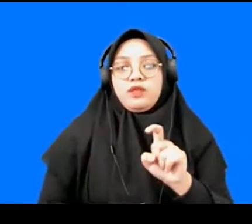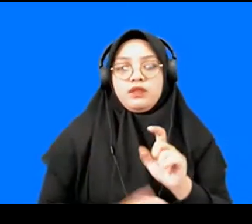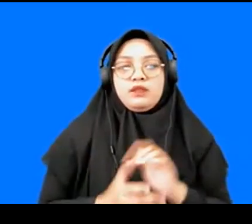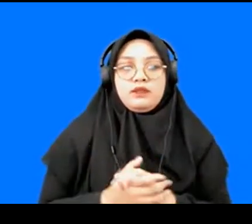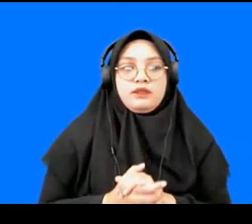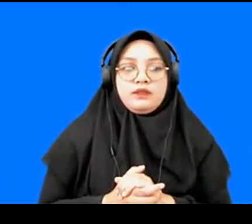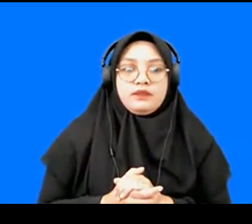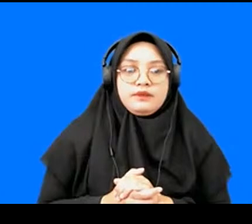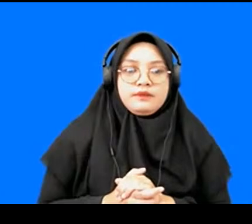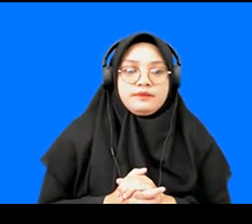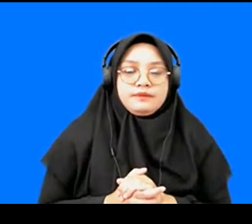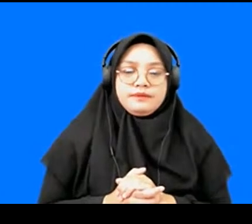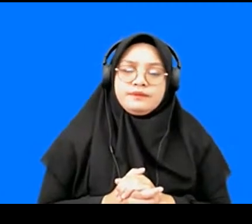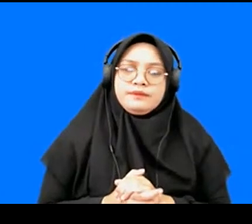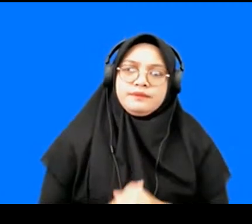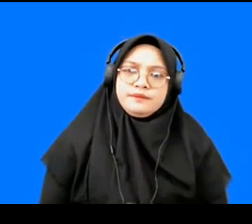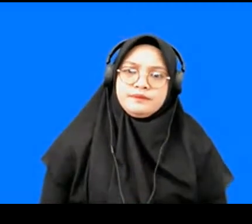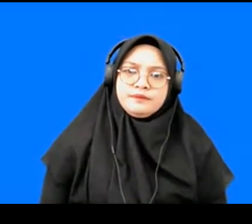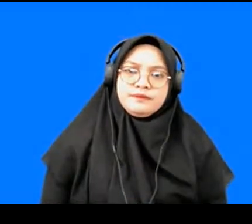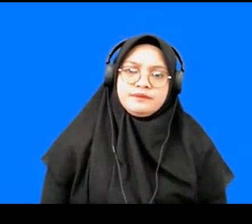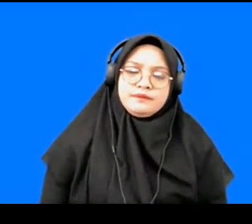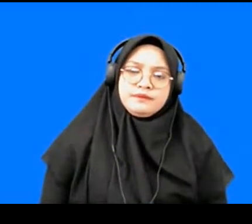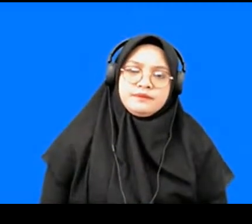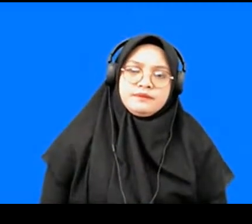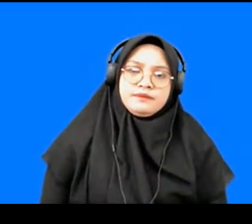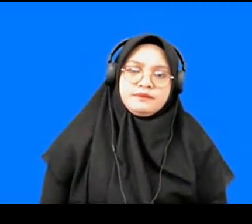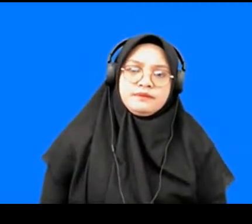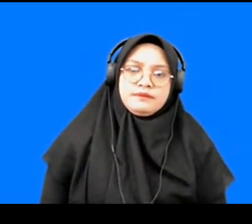first, government needs to